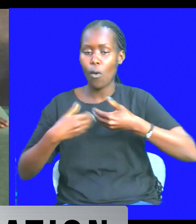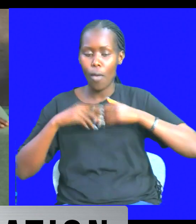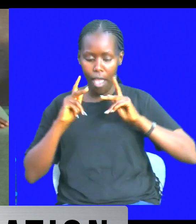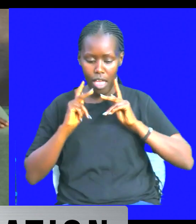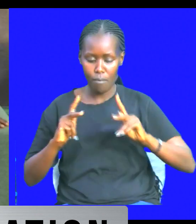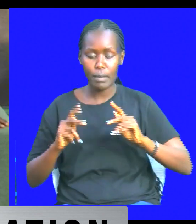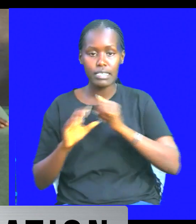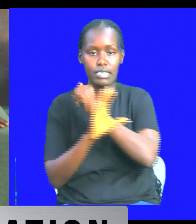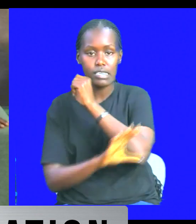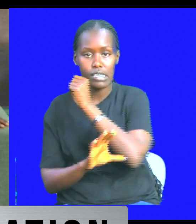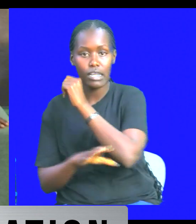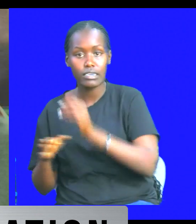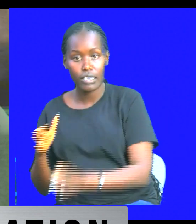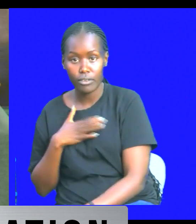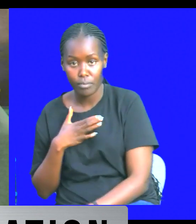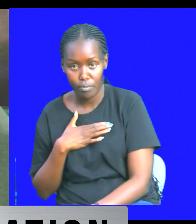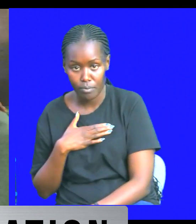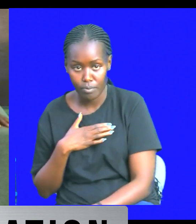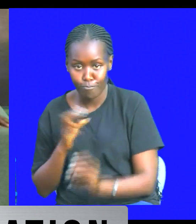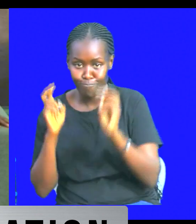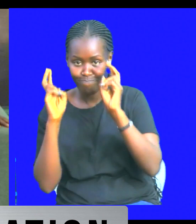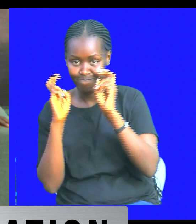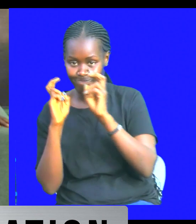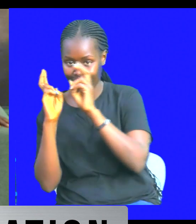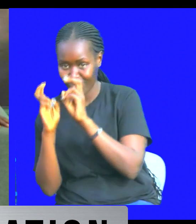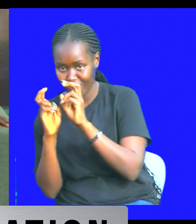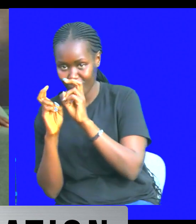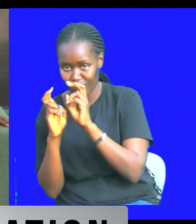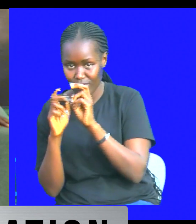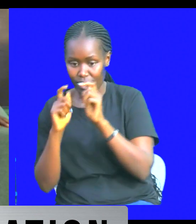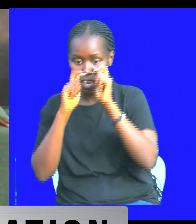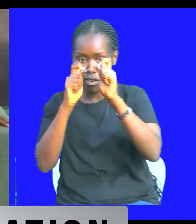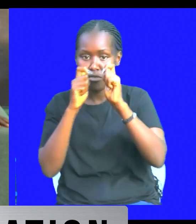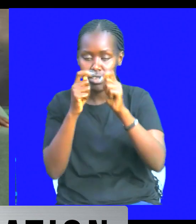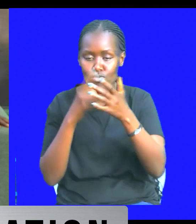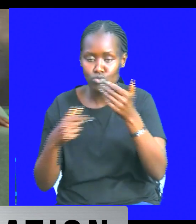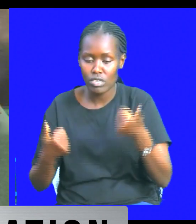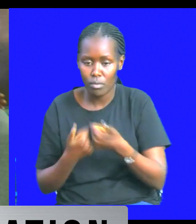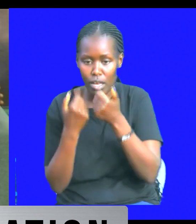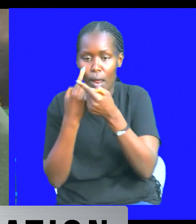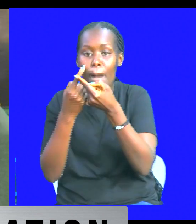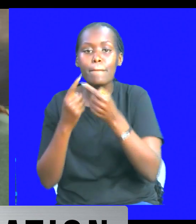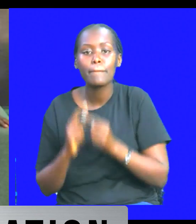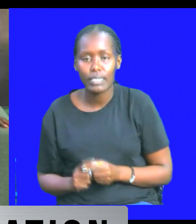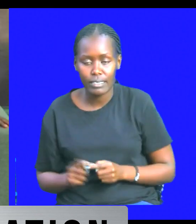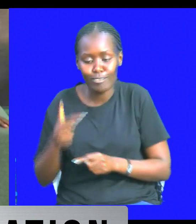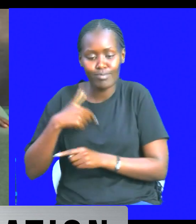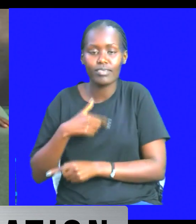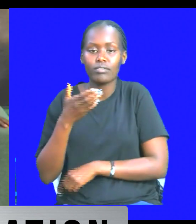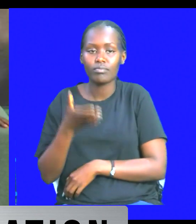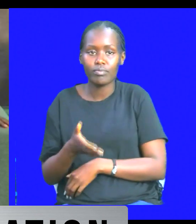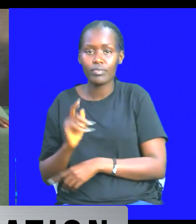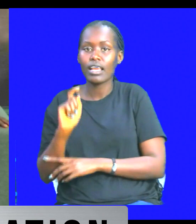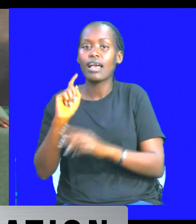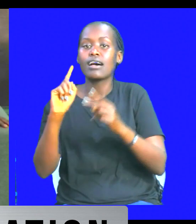the country. Quote unquote, still the maandamano and what happened. But at least we are here.